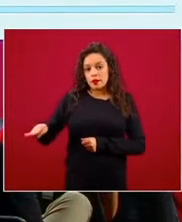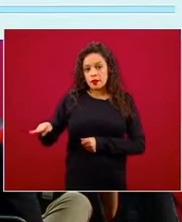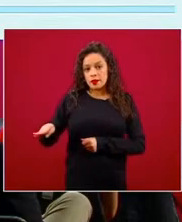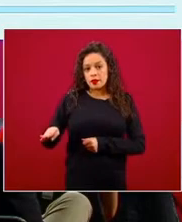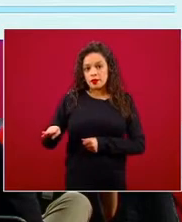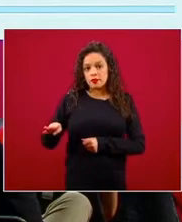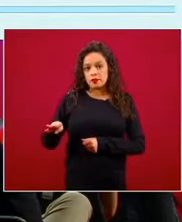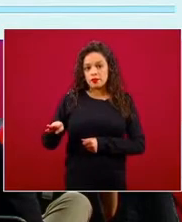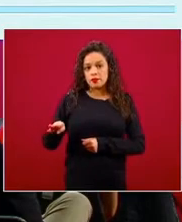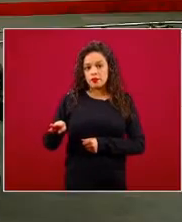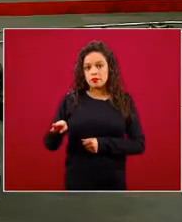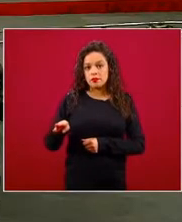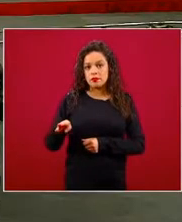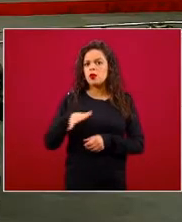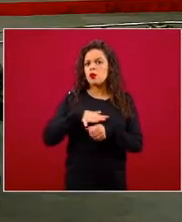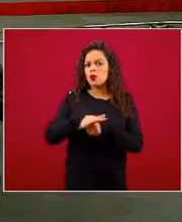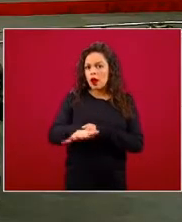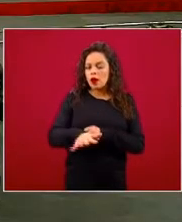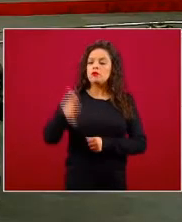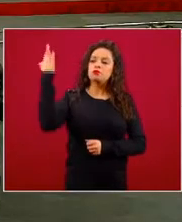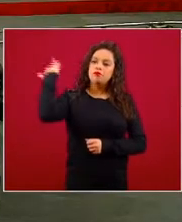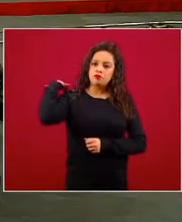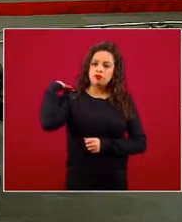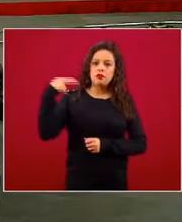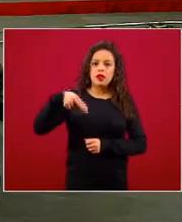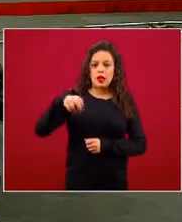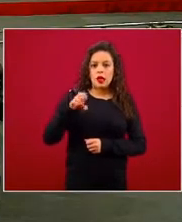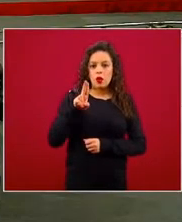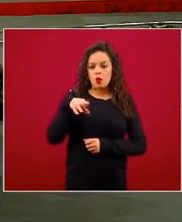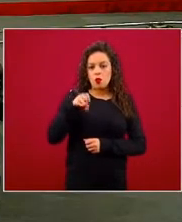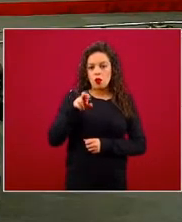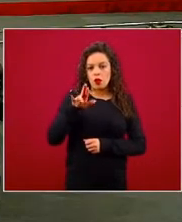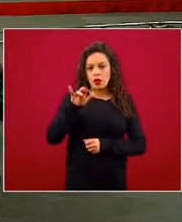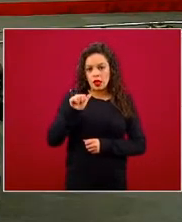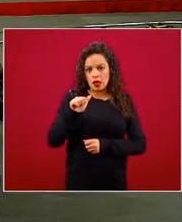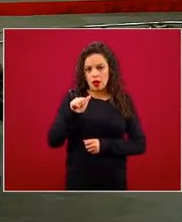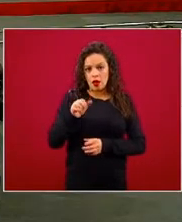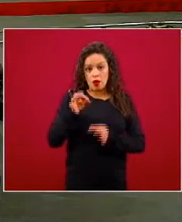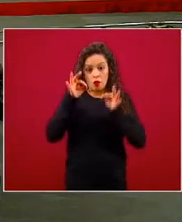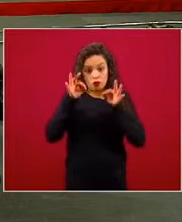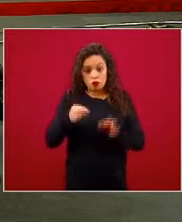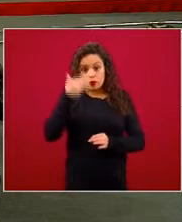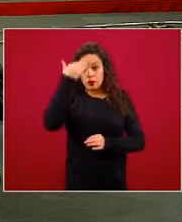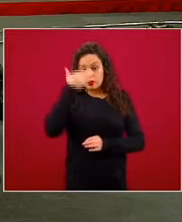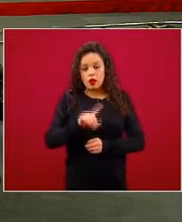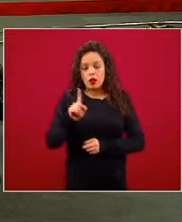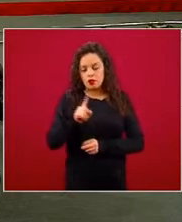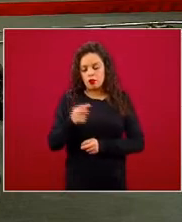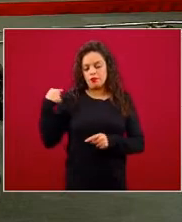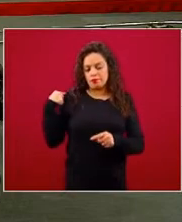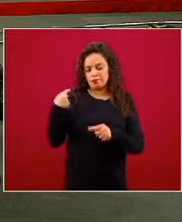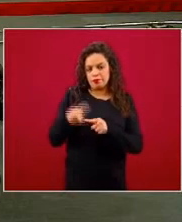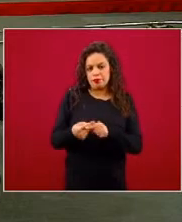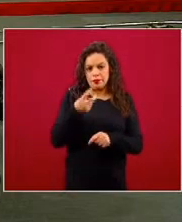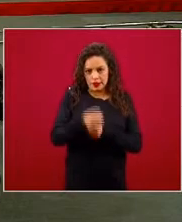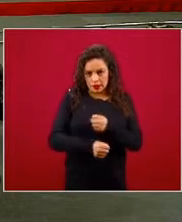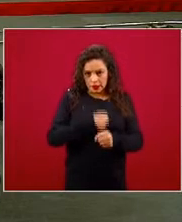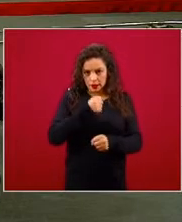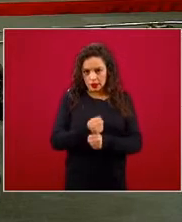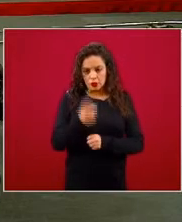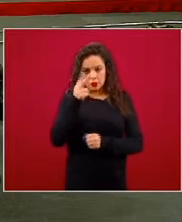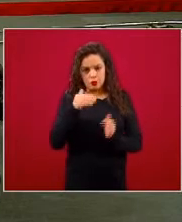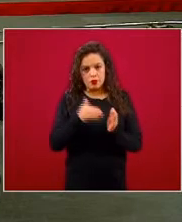year. The cuts are monthly, and I'm going to let you know what the dynamic is, how this works